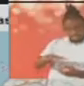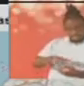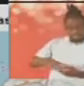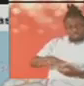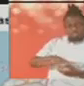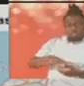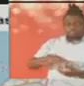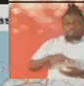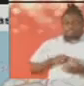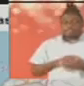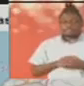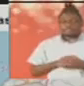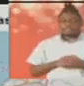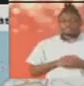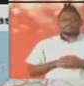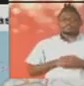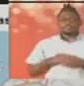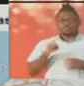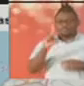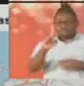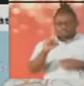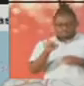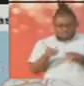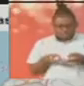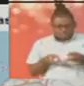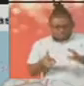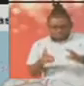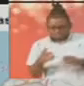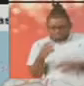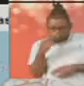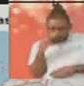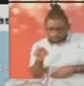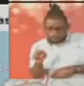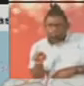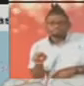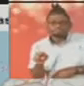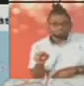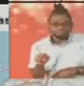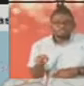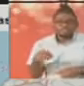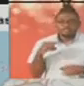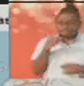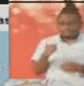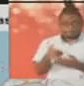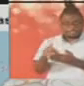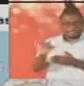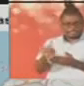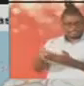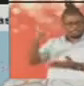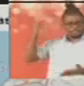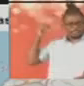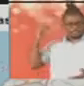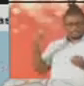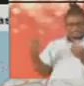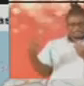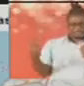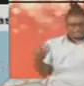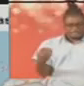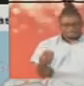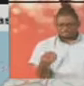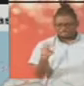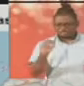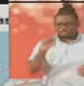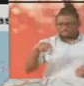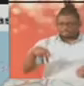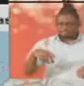been looking at the data, point data. We would not have presented many maps in this particular format previously, but we thought